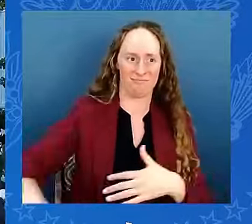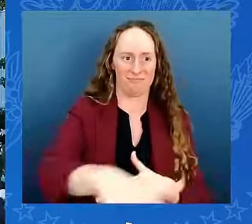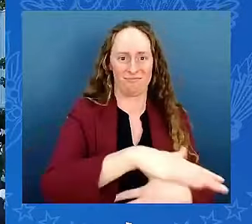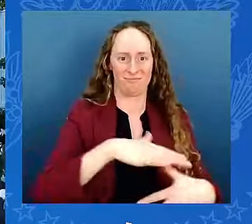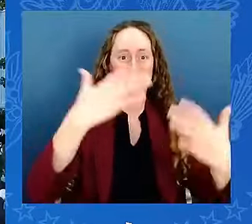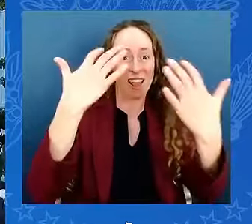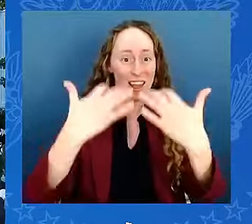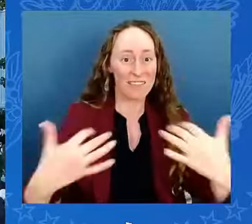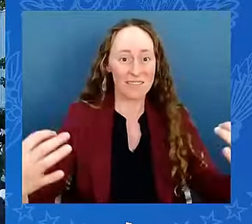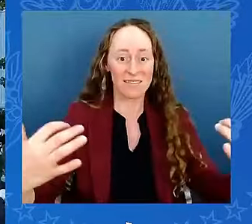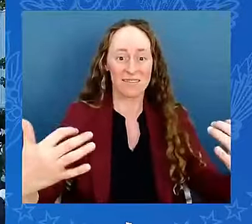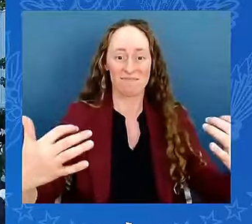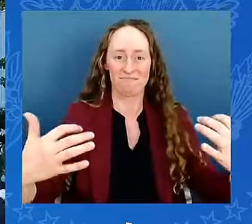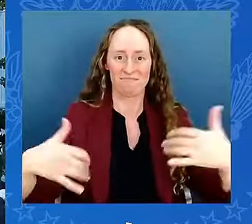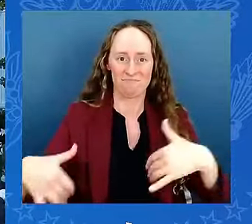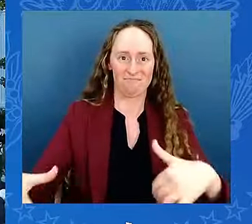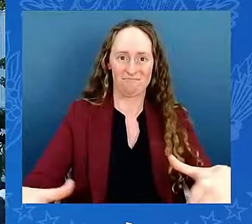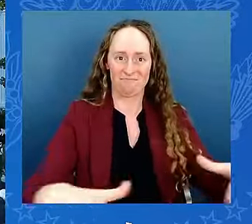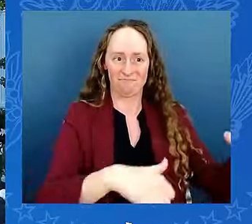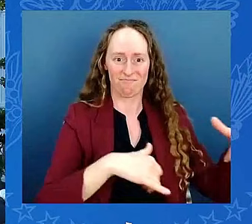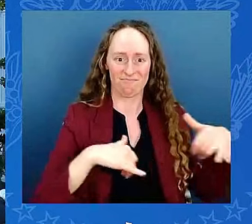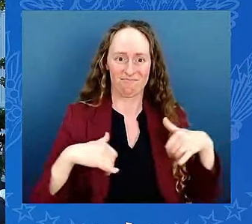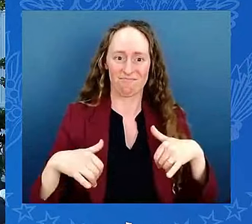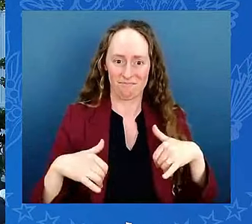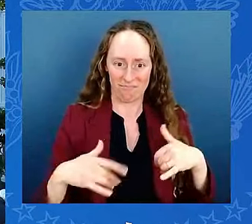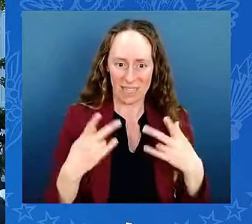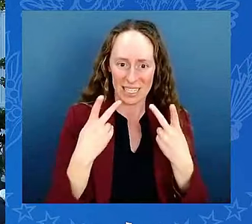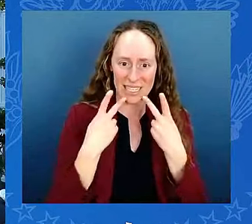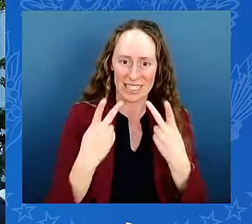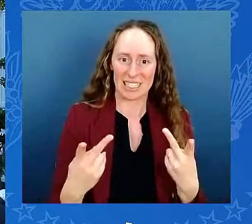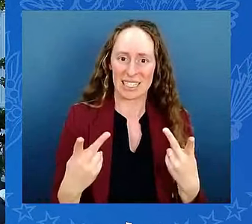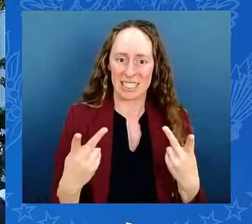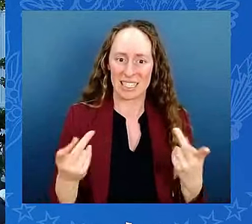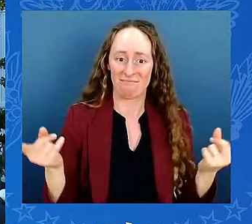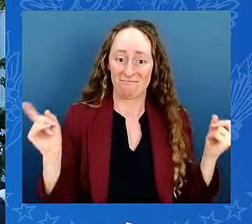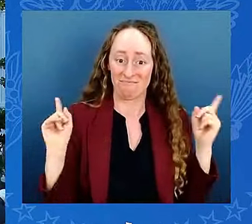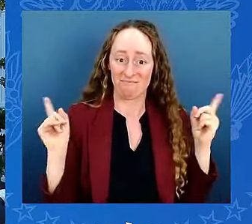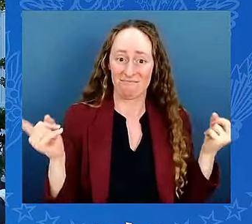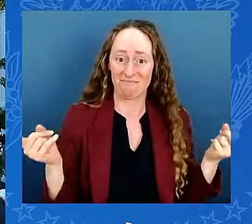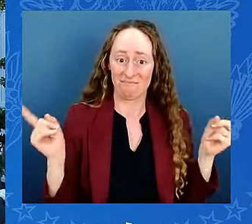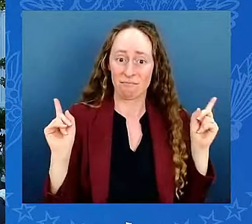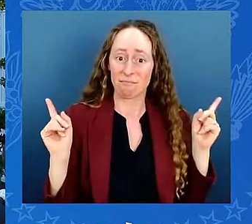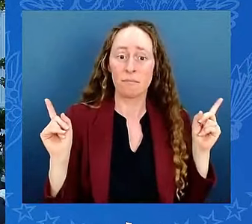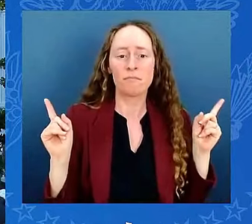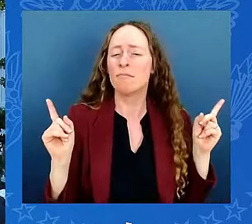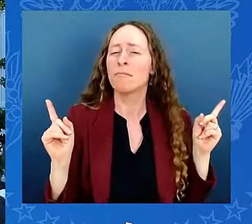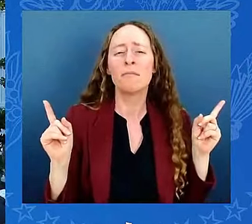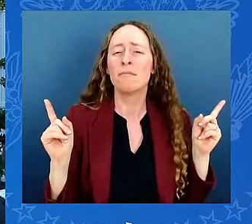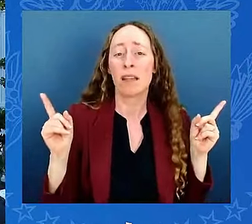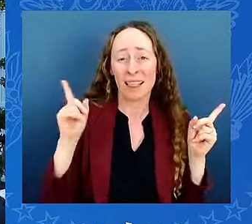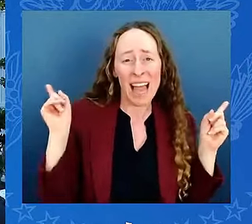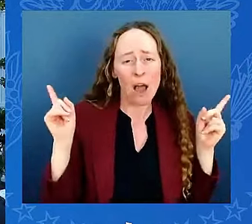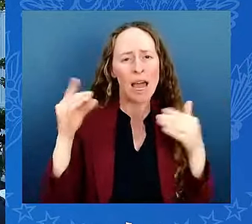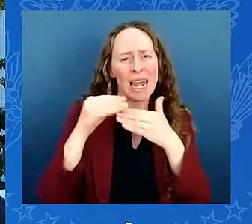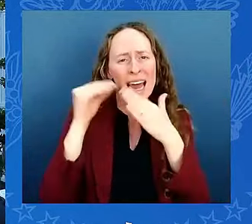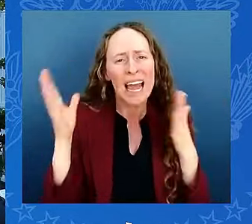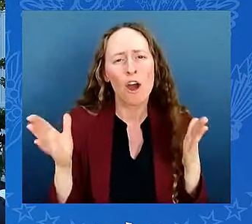the leaders you see on the staircase work day in and day out to support survivors